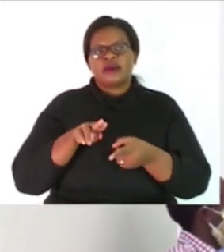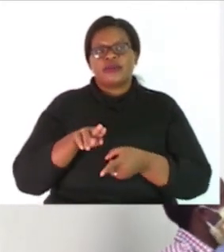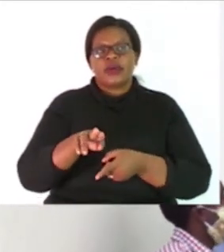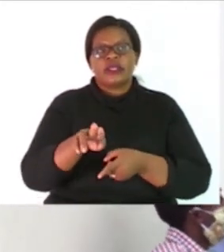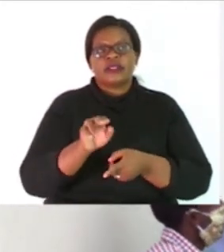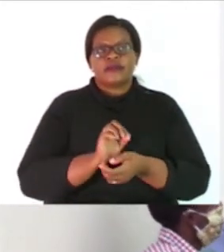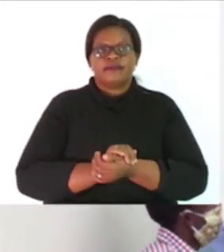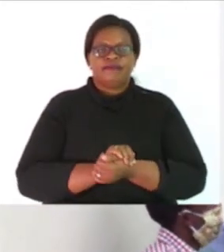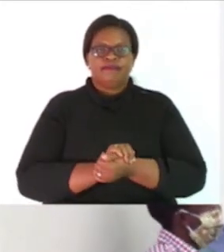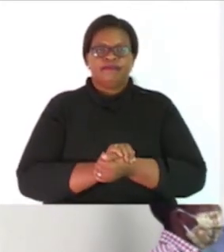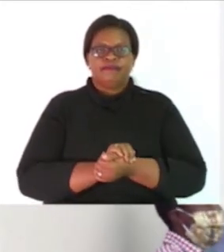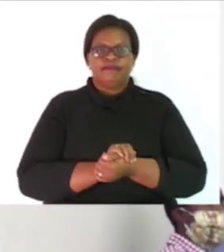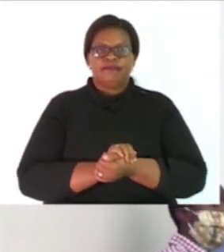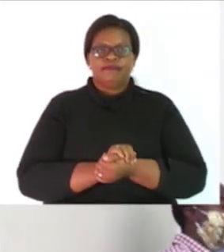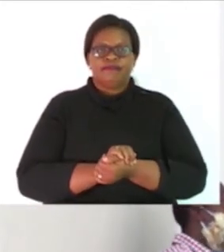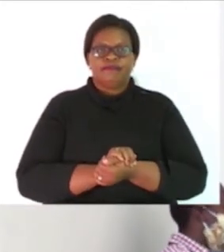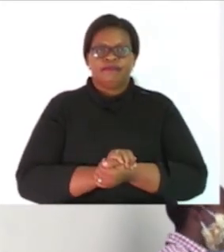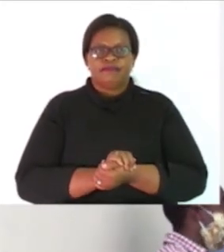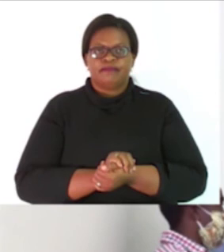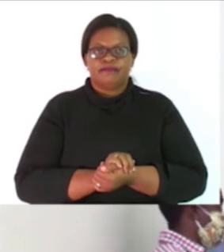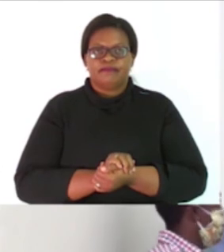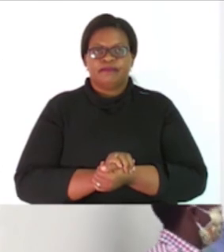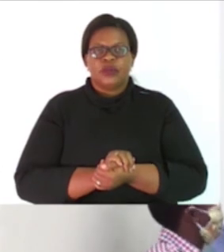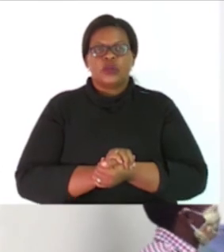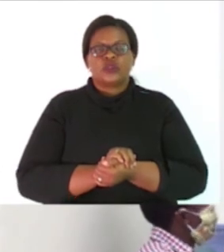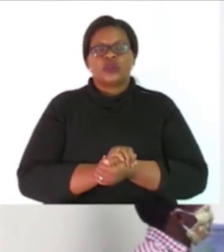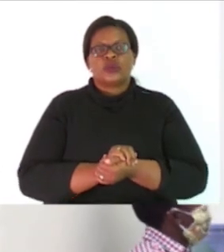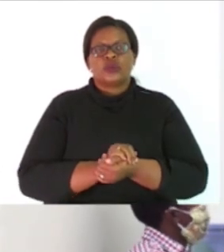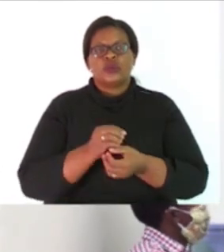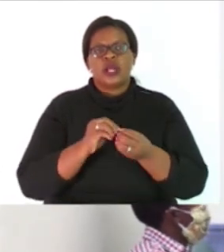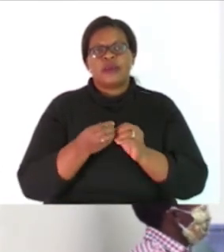find out for me, starting from big to small,